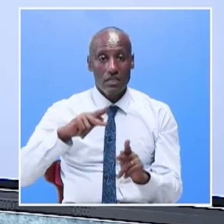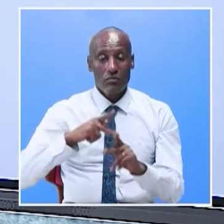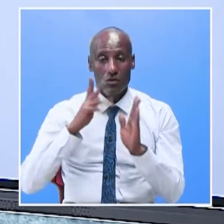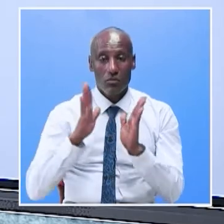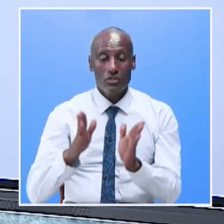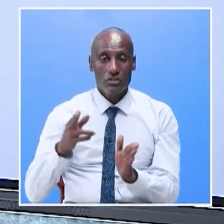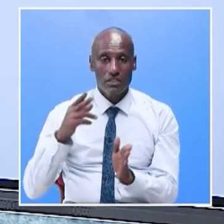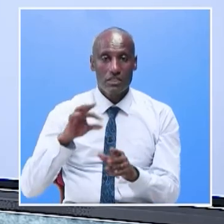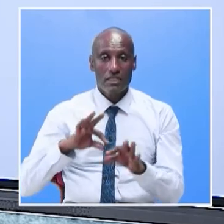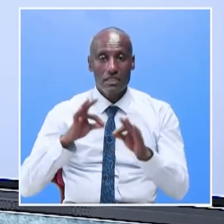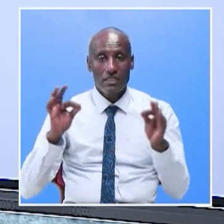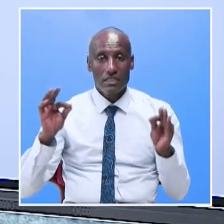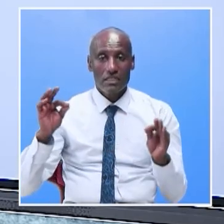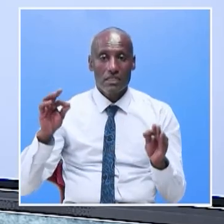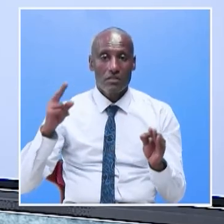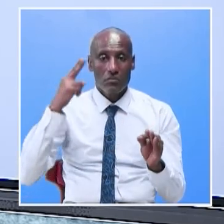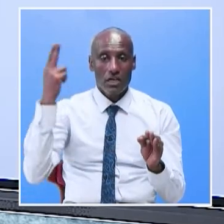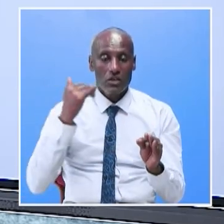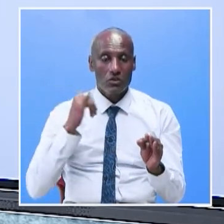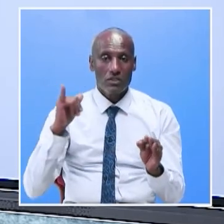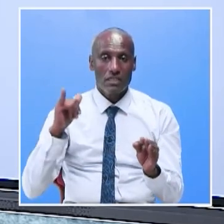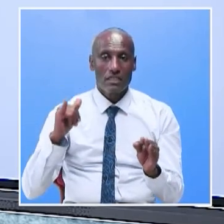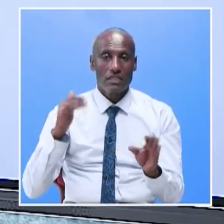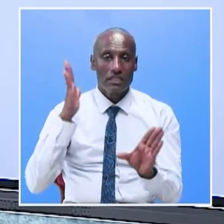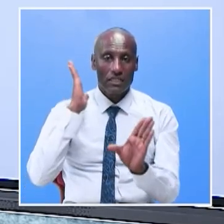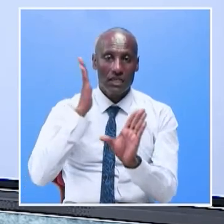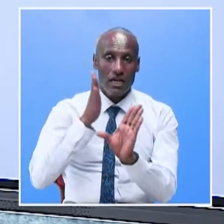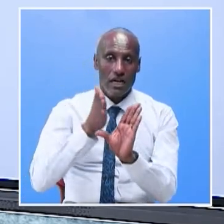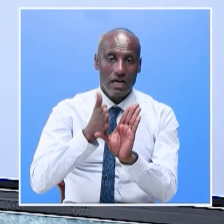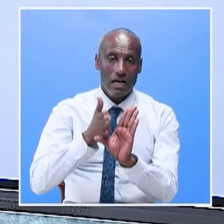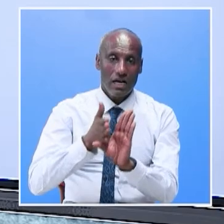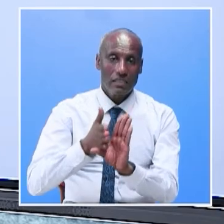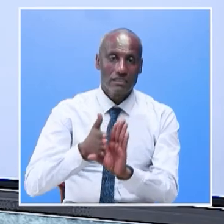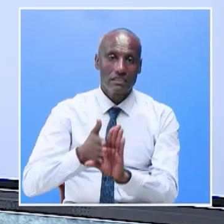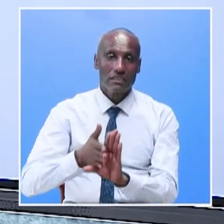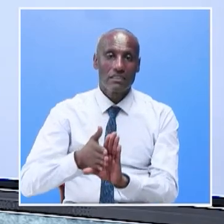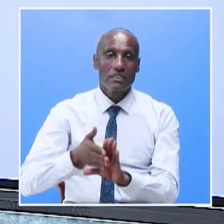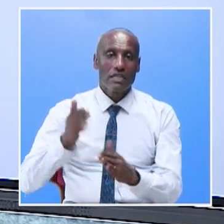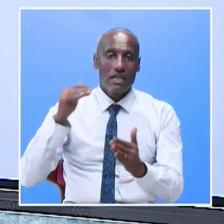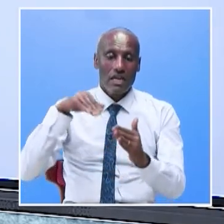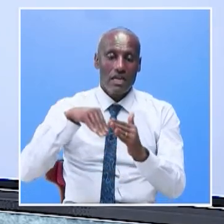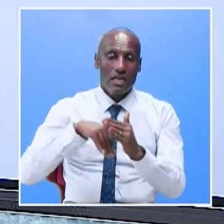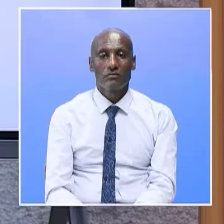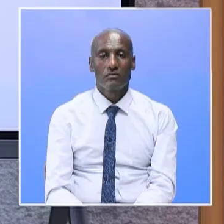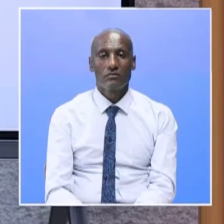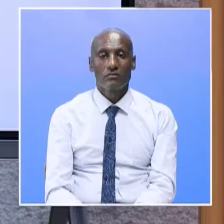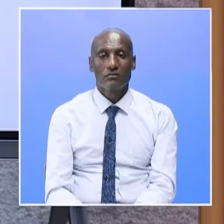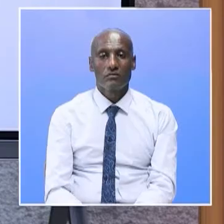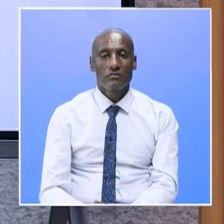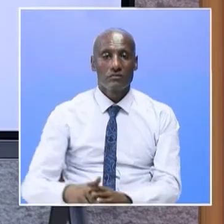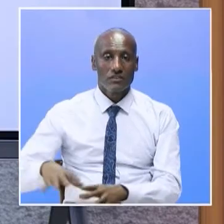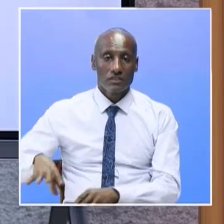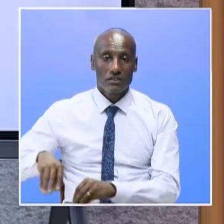by using at, in, and on, by using place and also time.